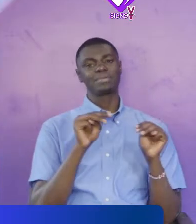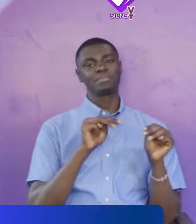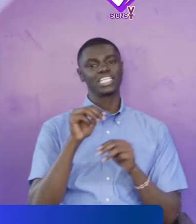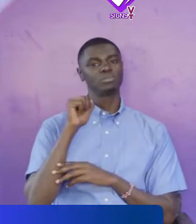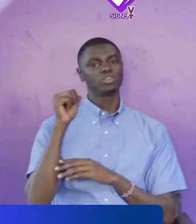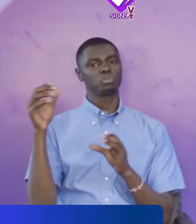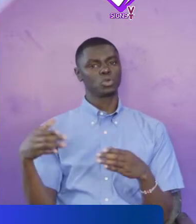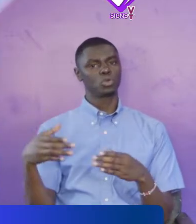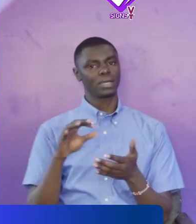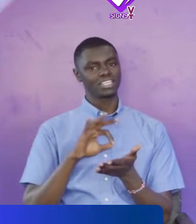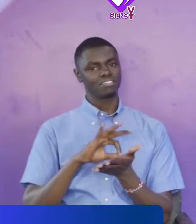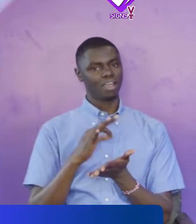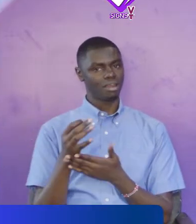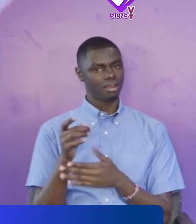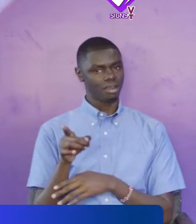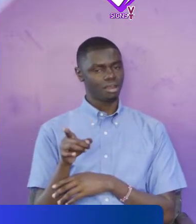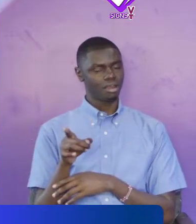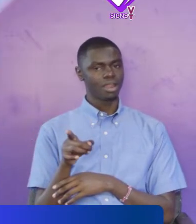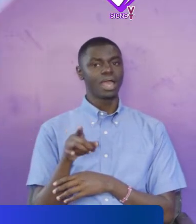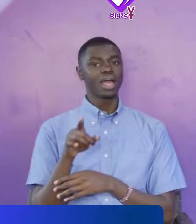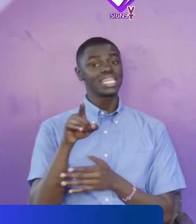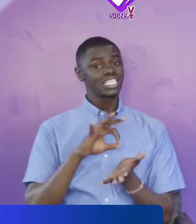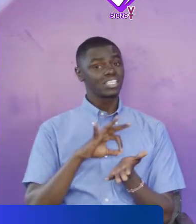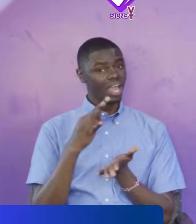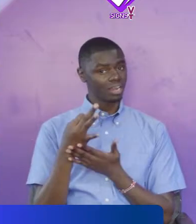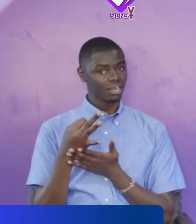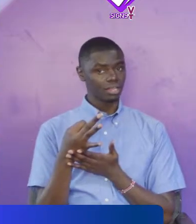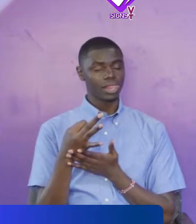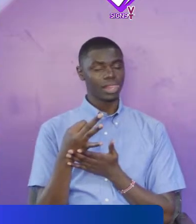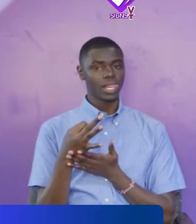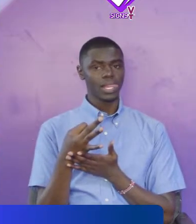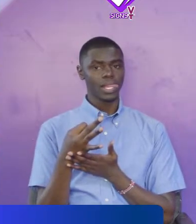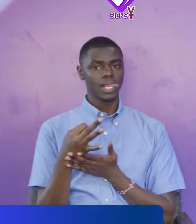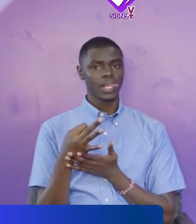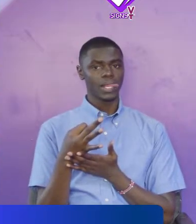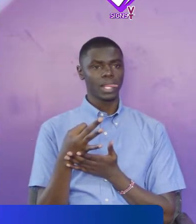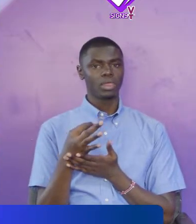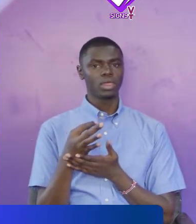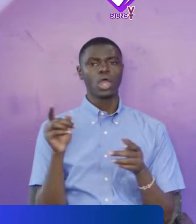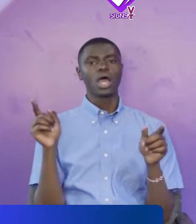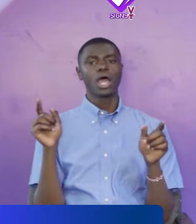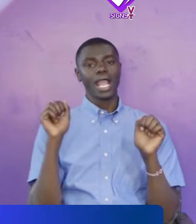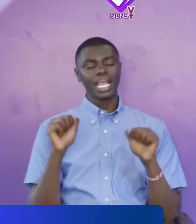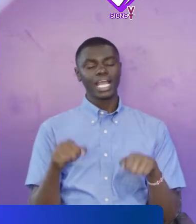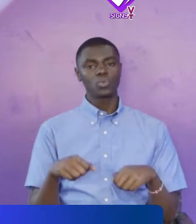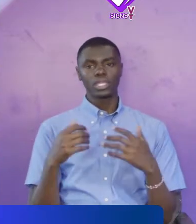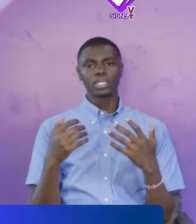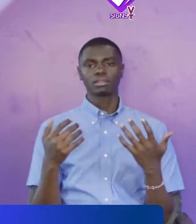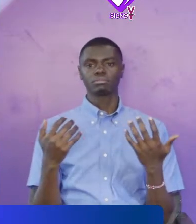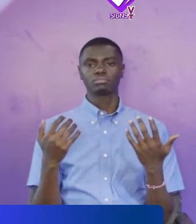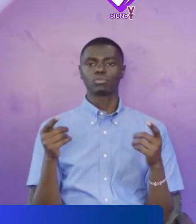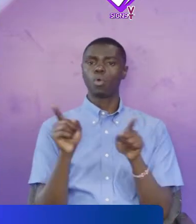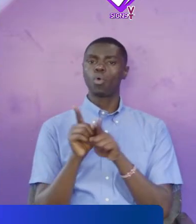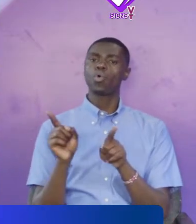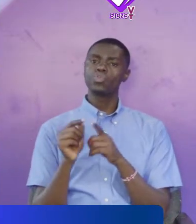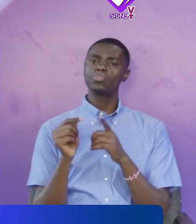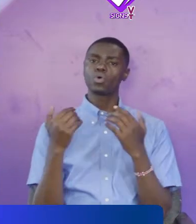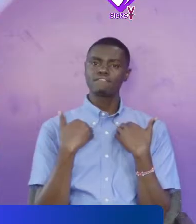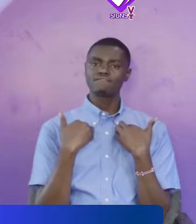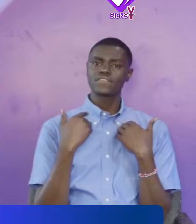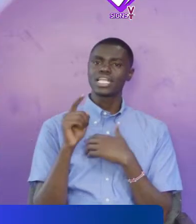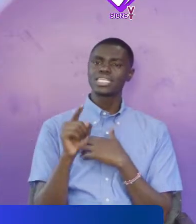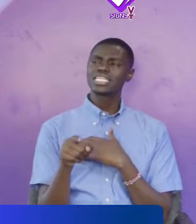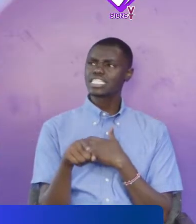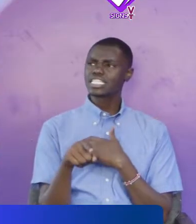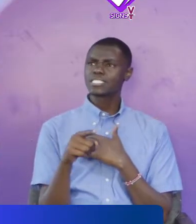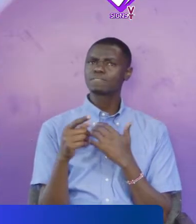political parties fund. And this fund also, could we also have, of course, this is